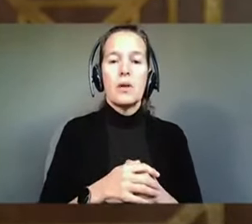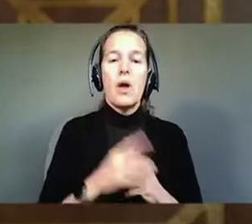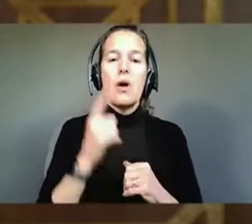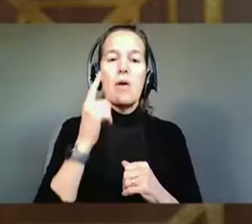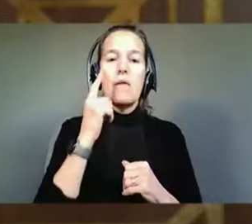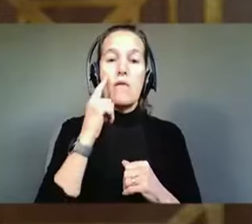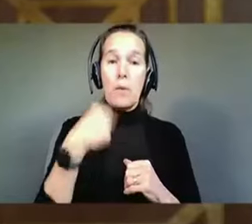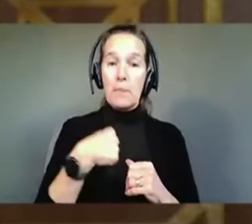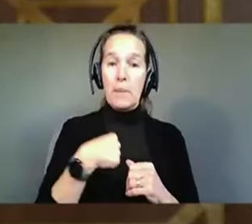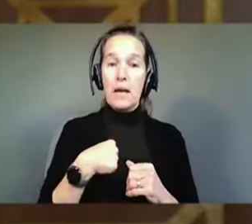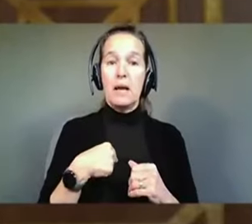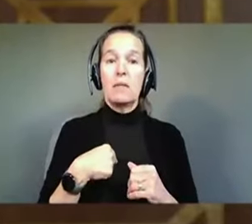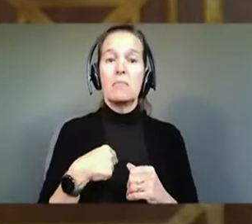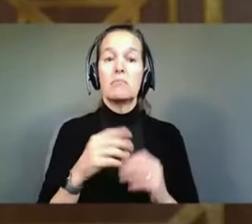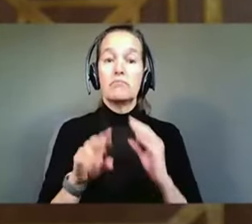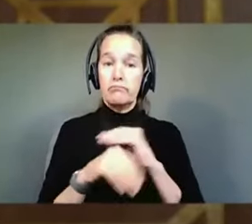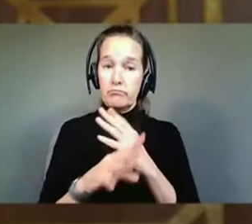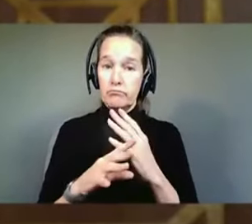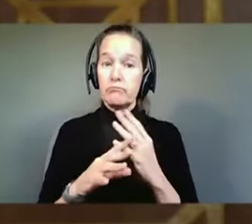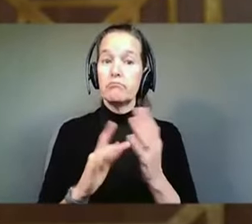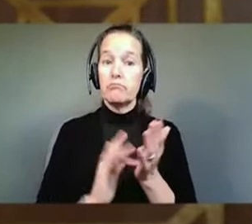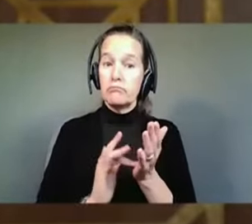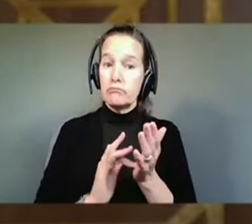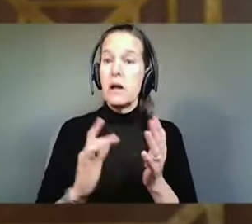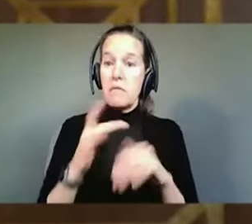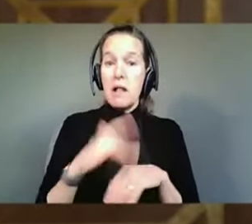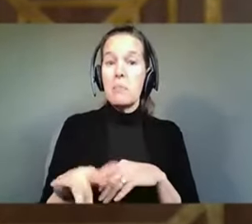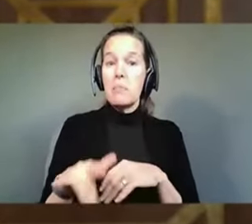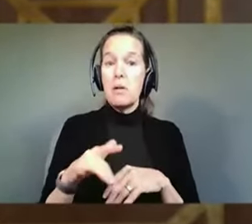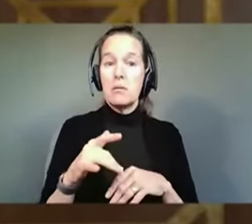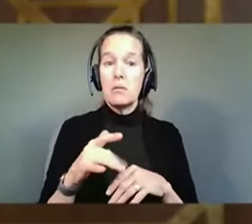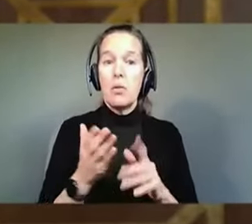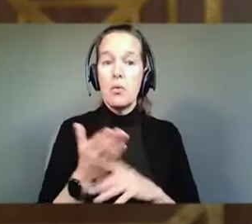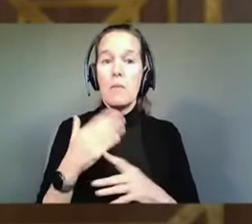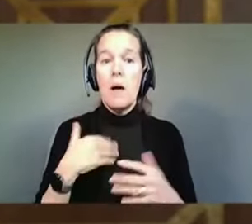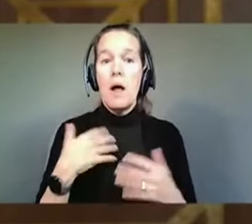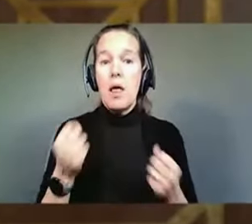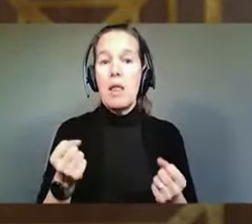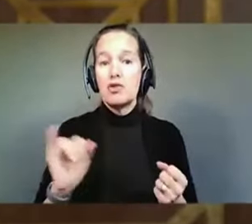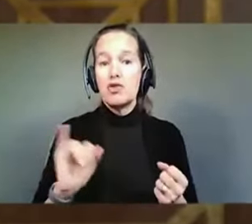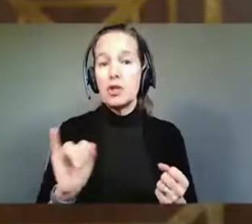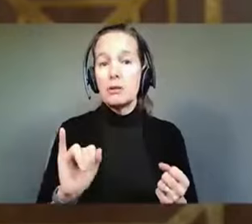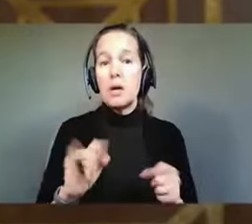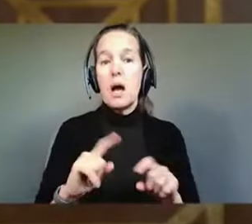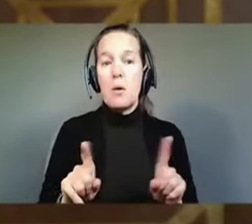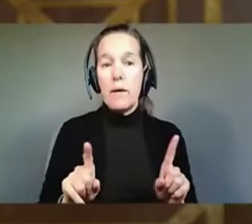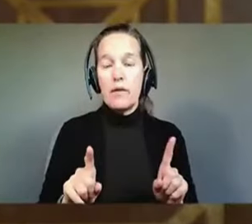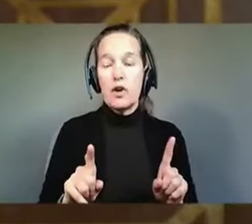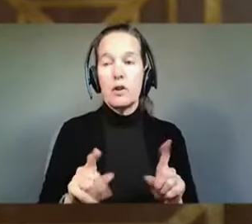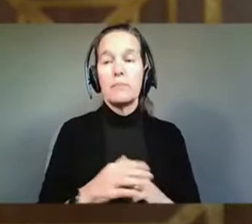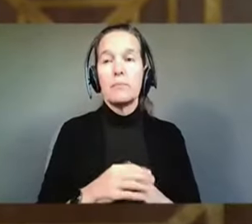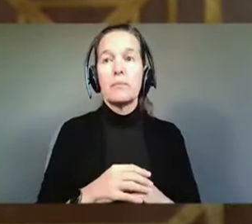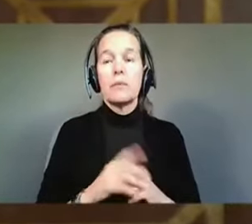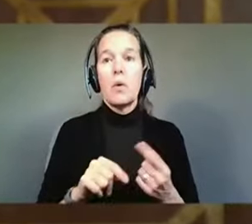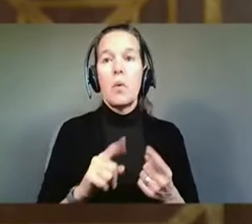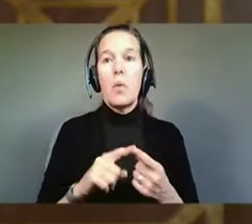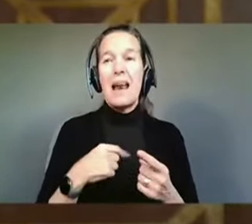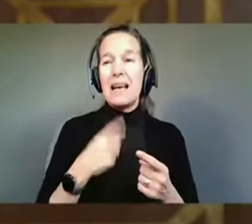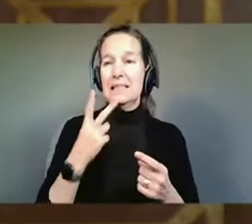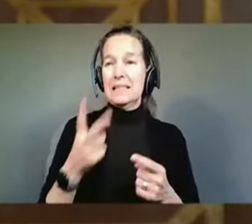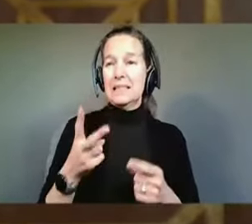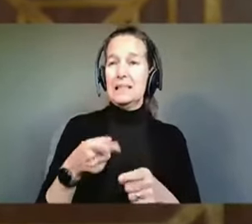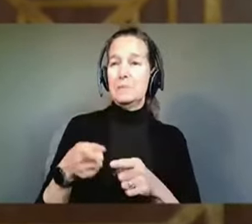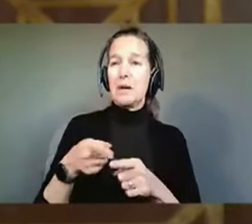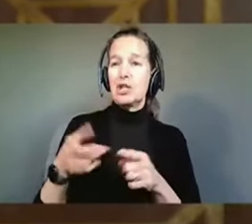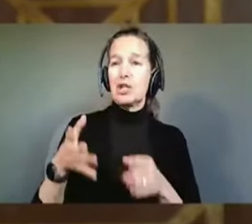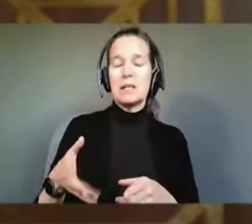telemedicine, telehealth is available with my health insurance. However, when I'm seeing a specialist, I want to see them. I need